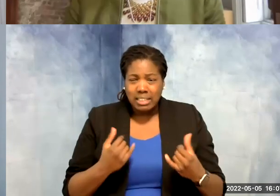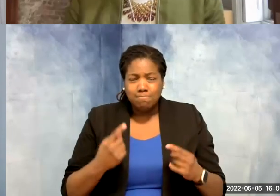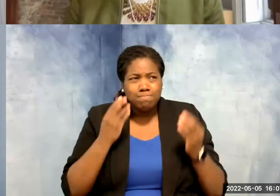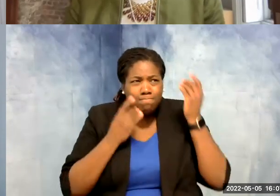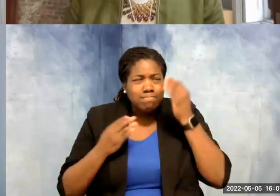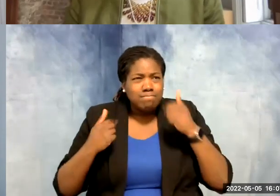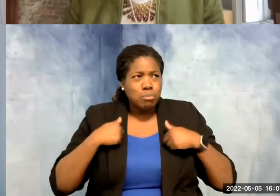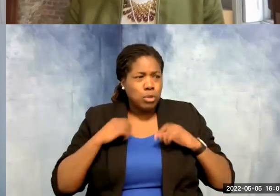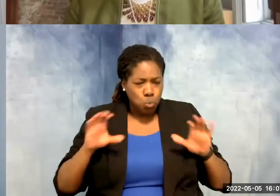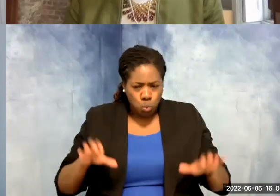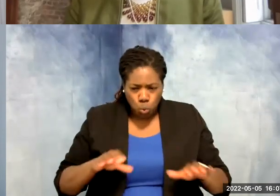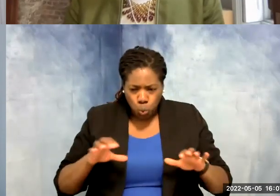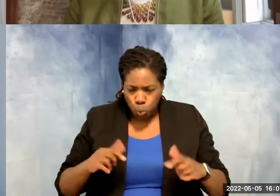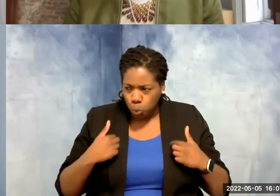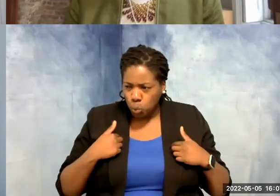what can I do? And